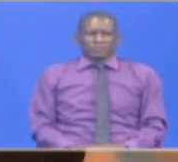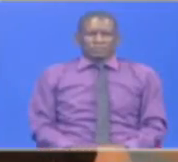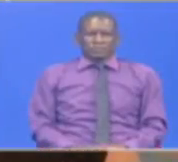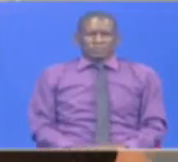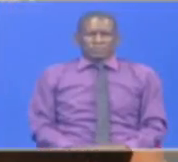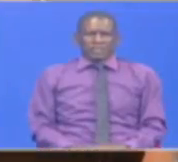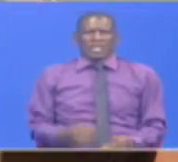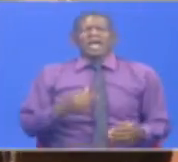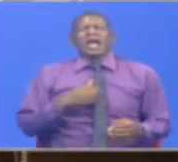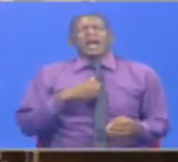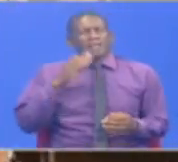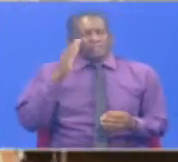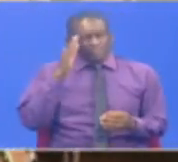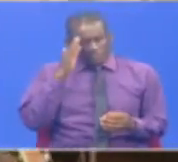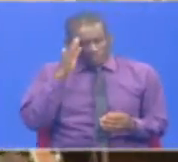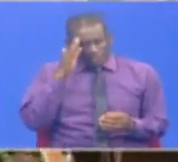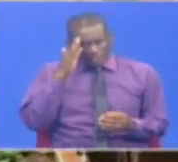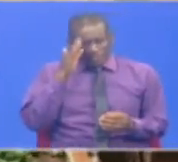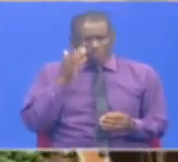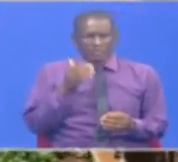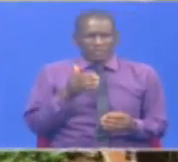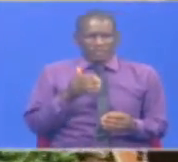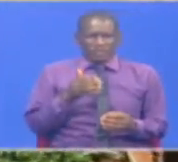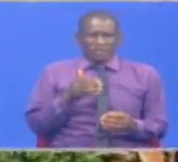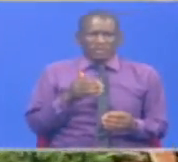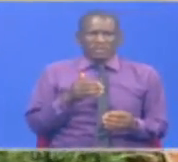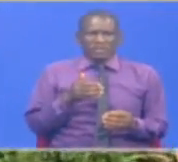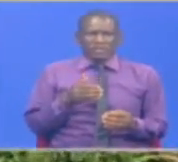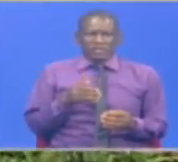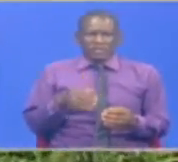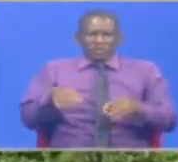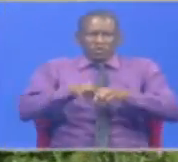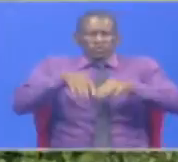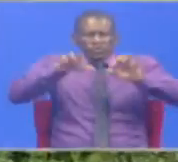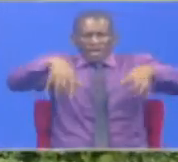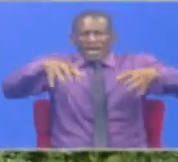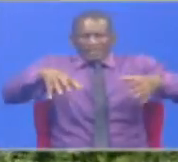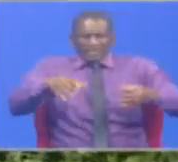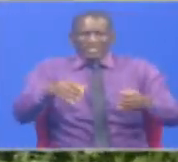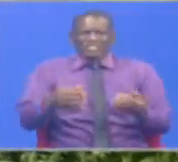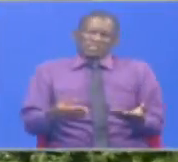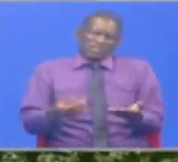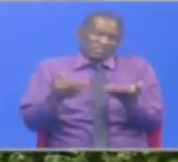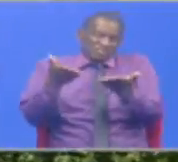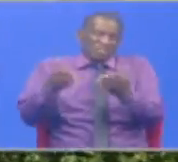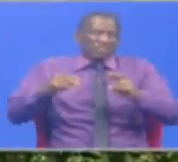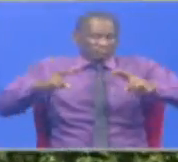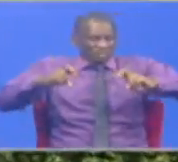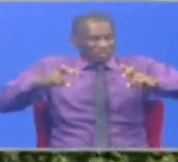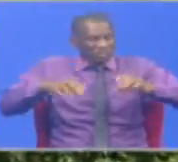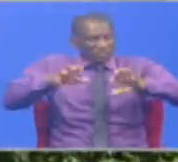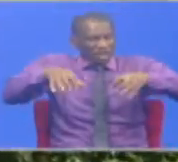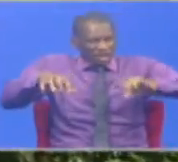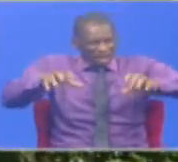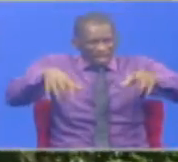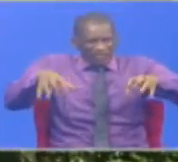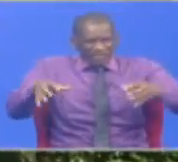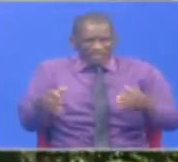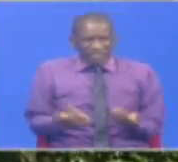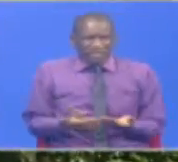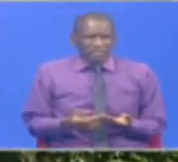I think we neglected even agriculture as a subject of study. It lost its glory.